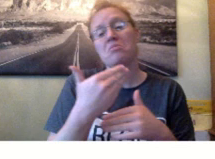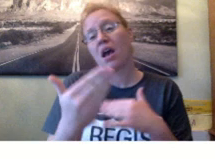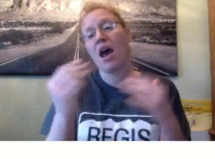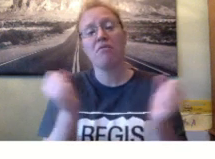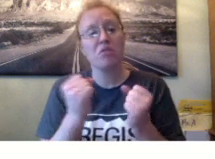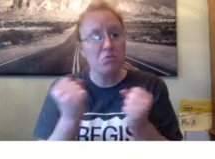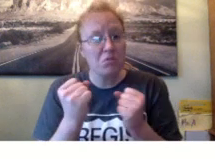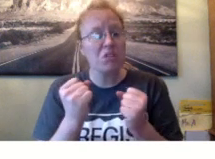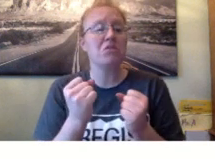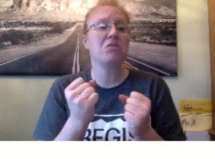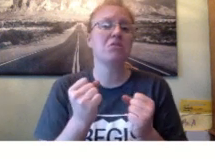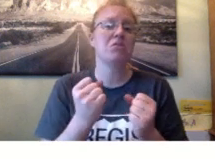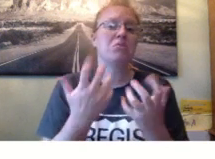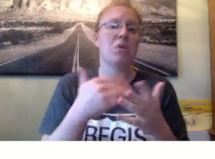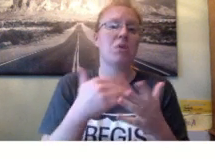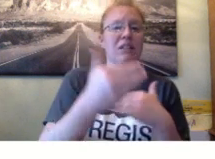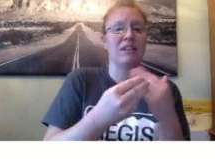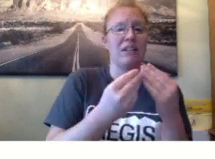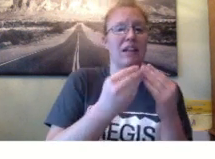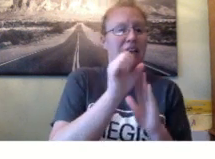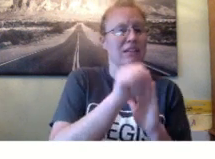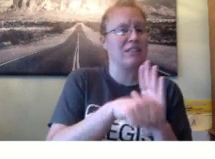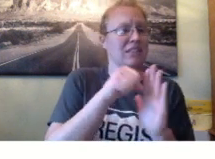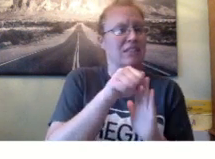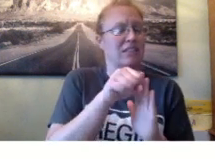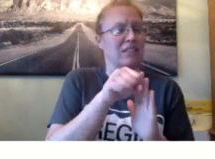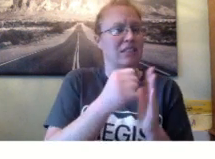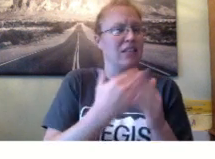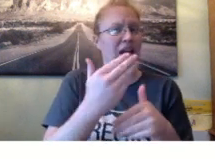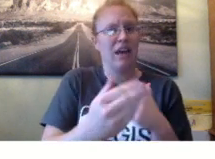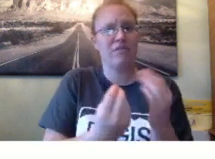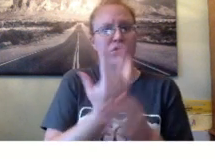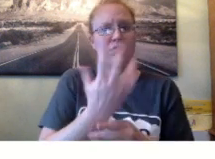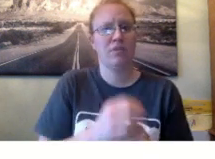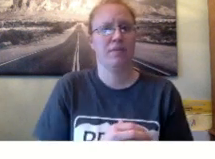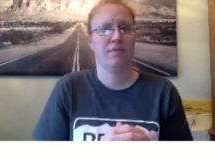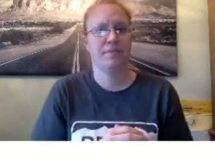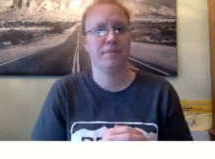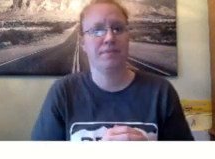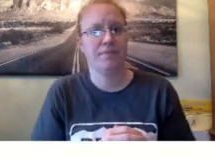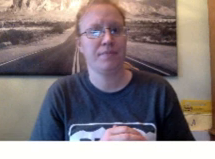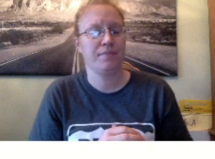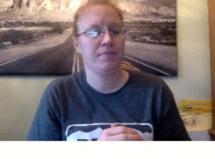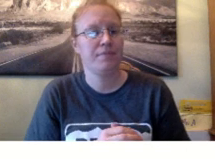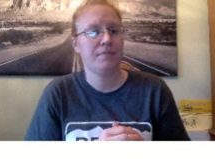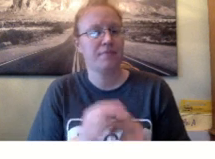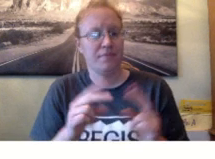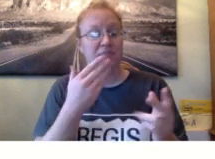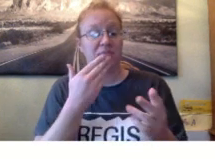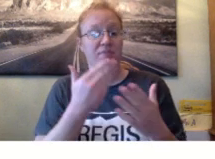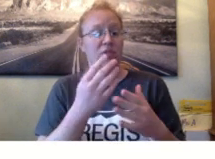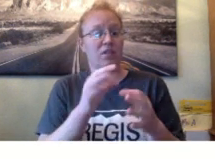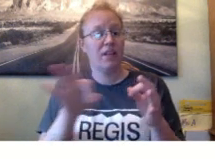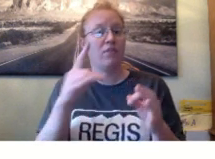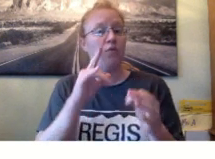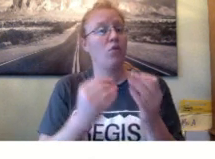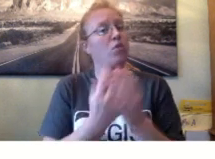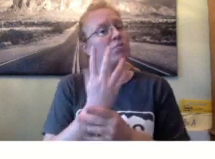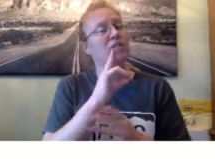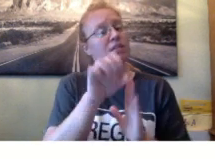winter. What's the next season after spring? Summer. Very good. So the definition for spring is